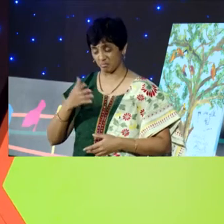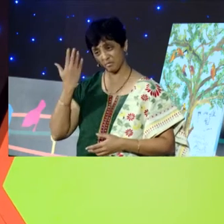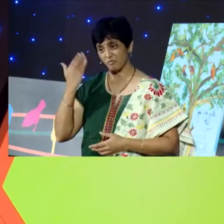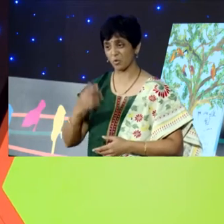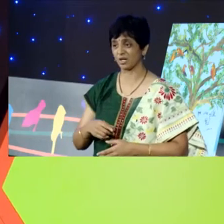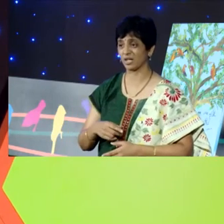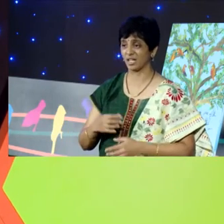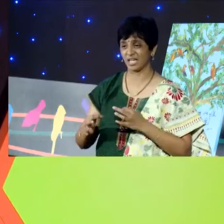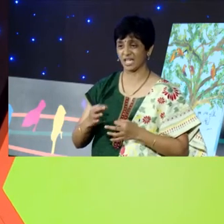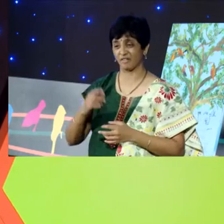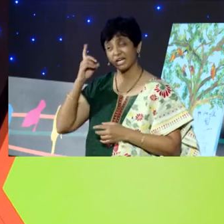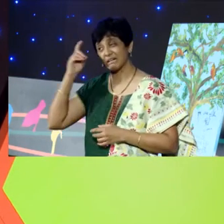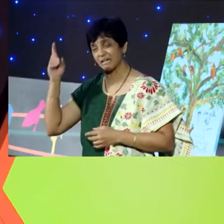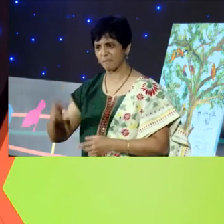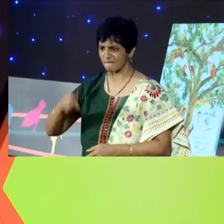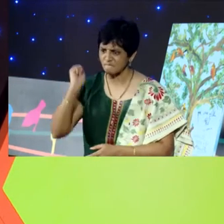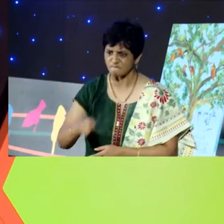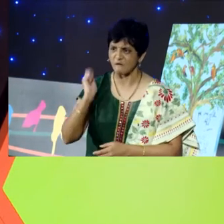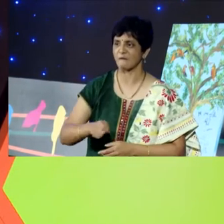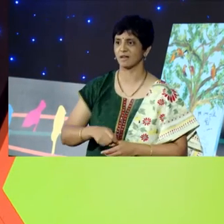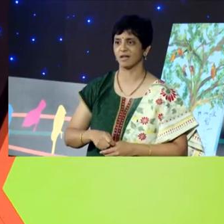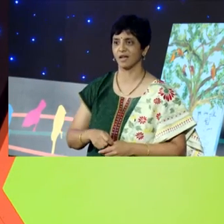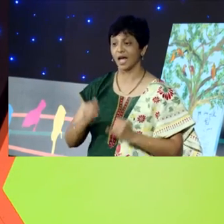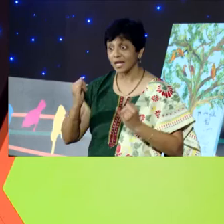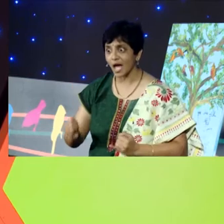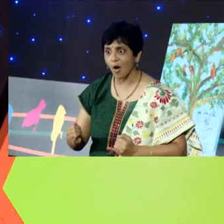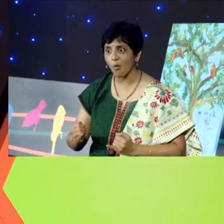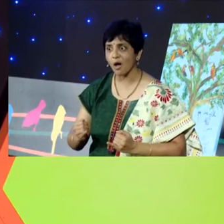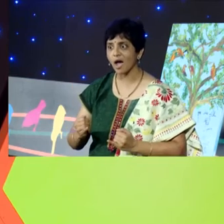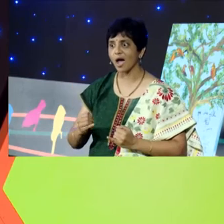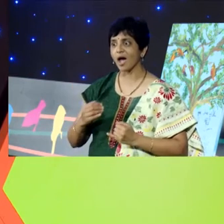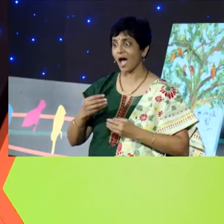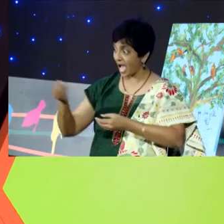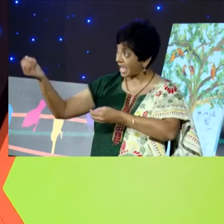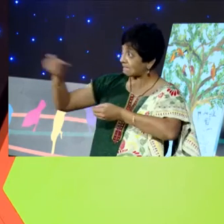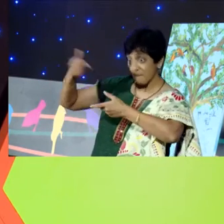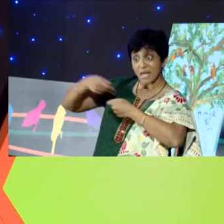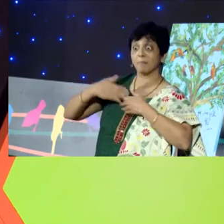studies. And now I'm paid obscene amounts of money to do precisely that.